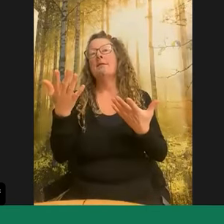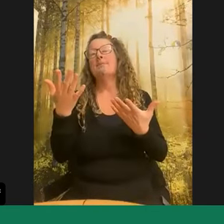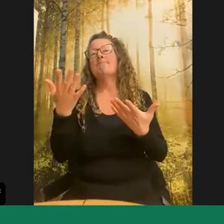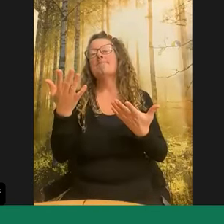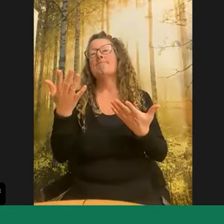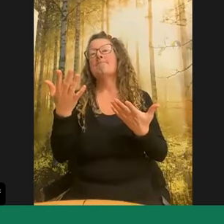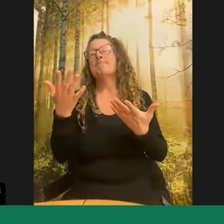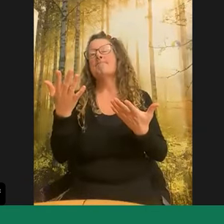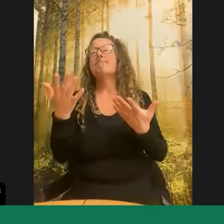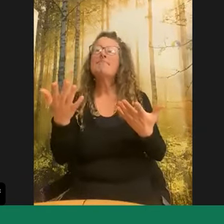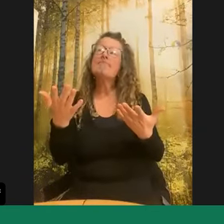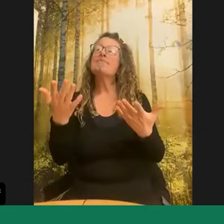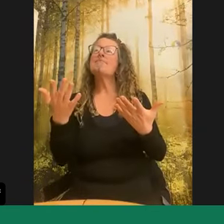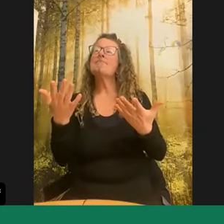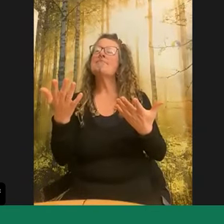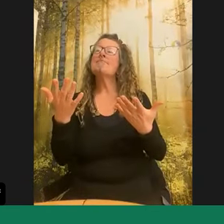is